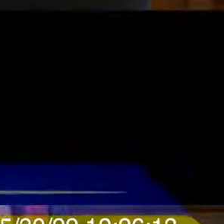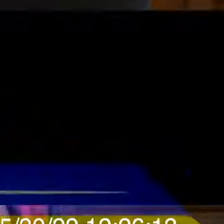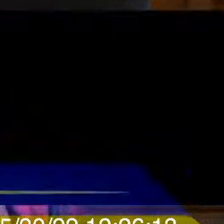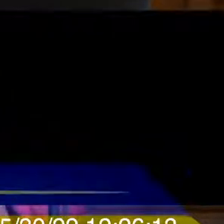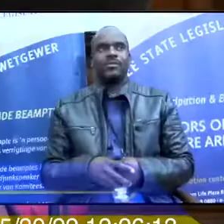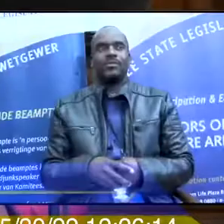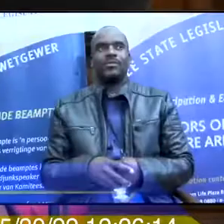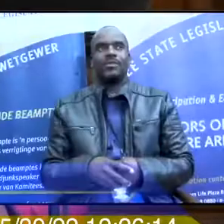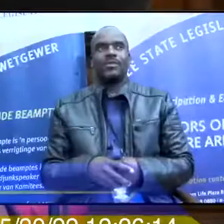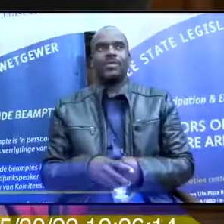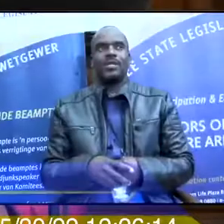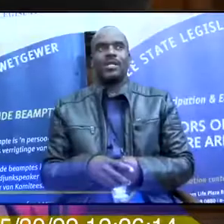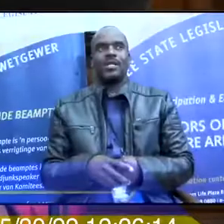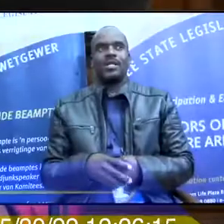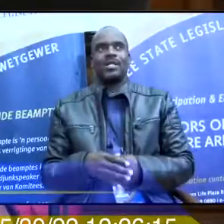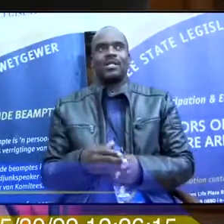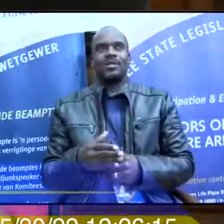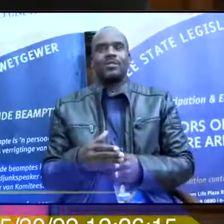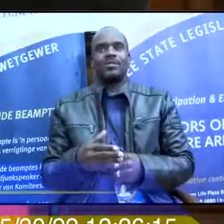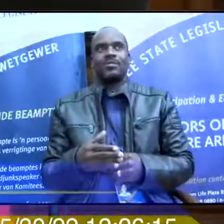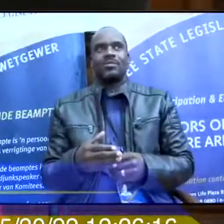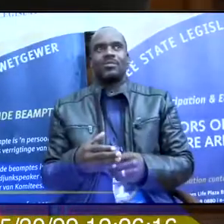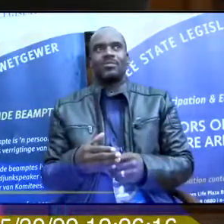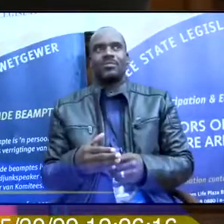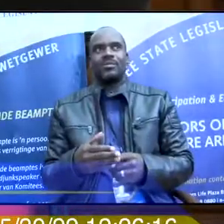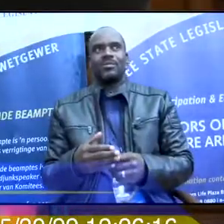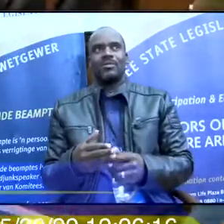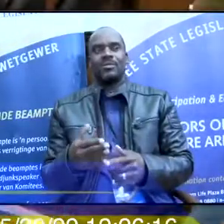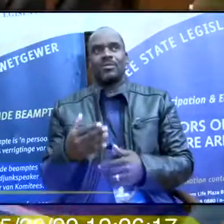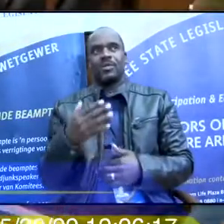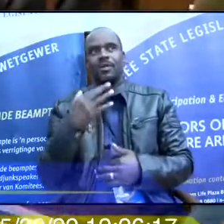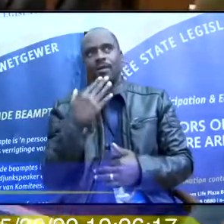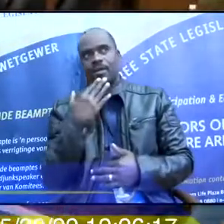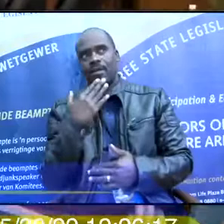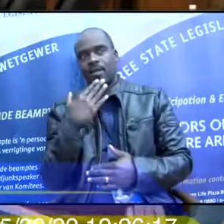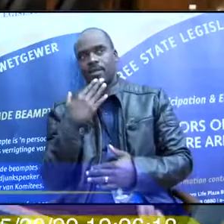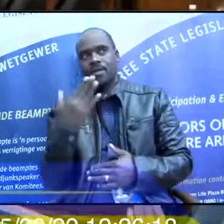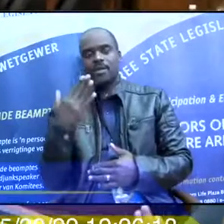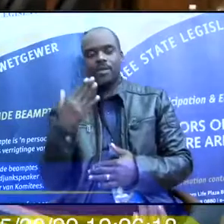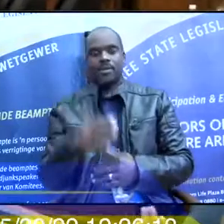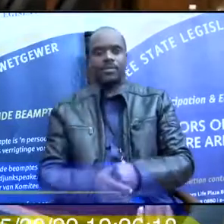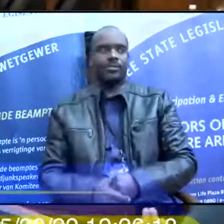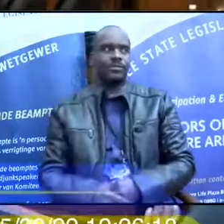wish this august house fruitful deliberations thanks